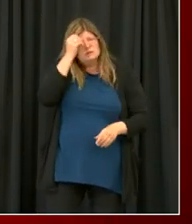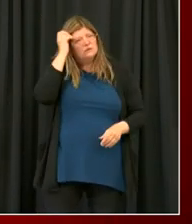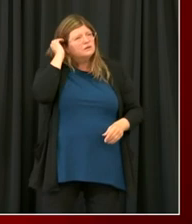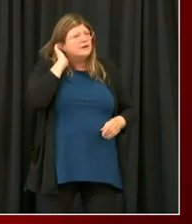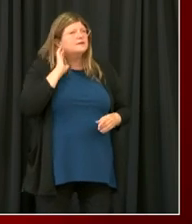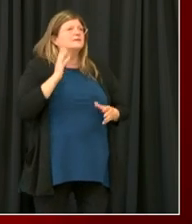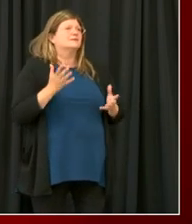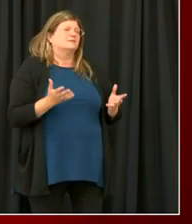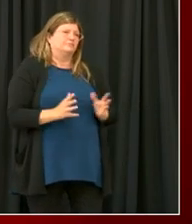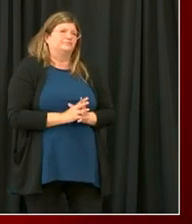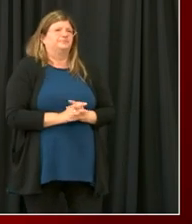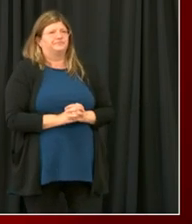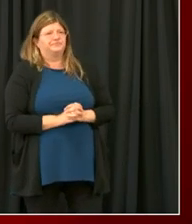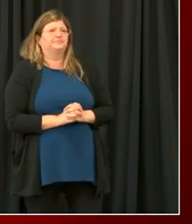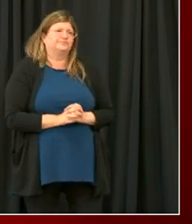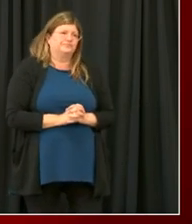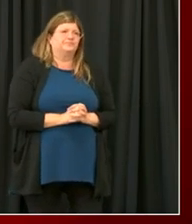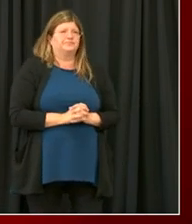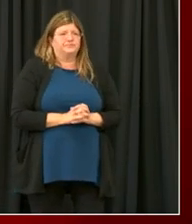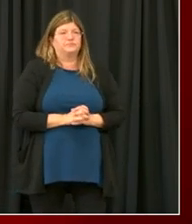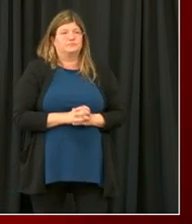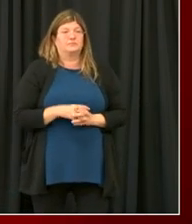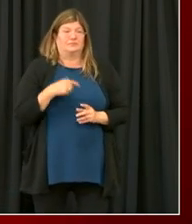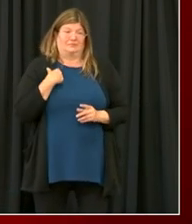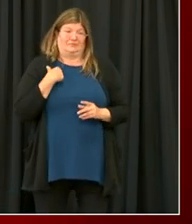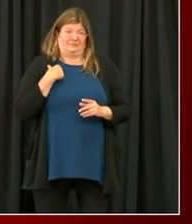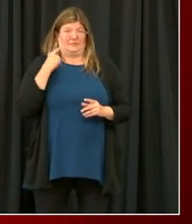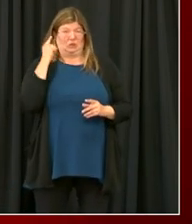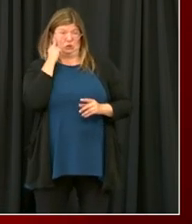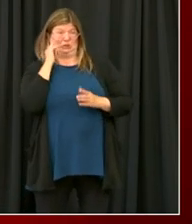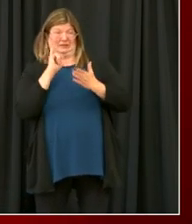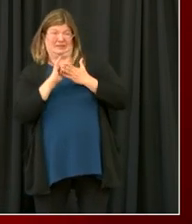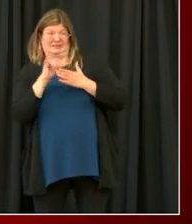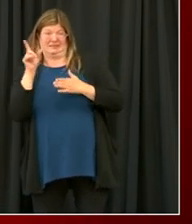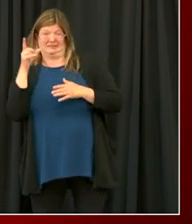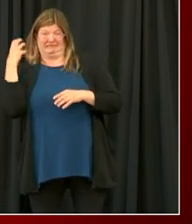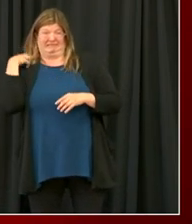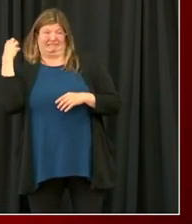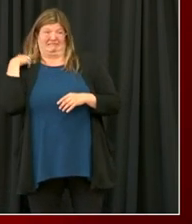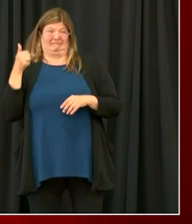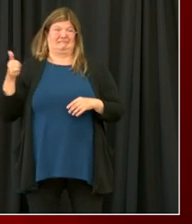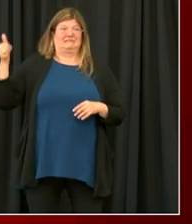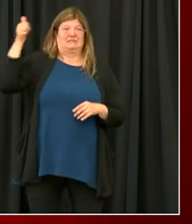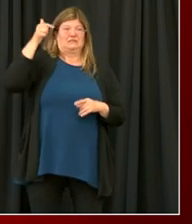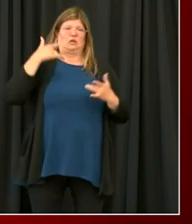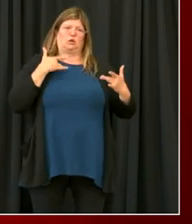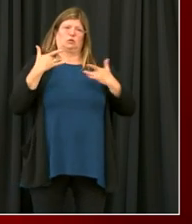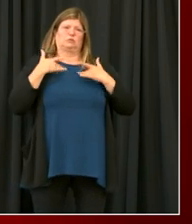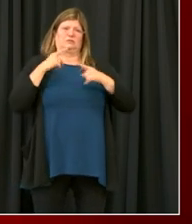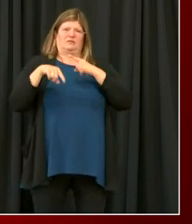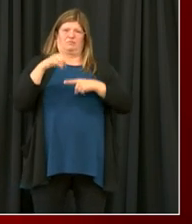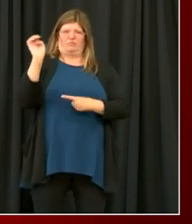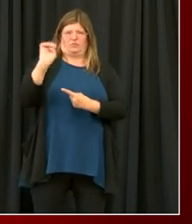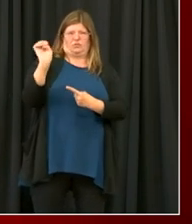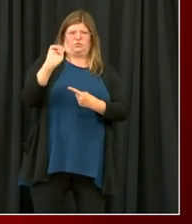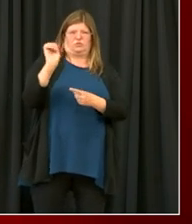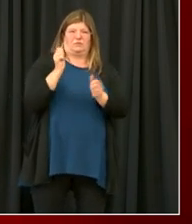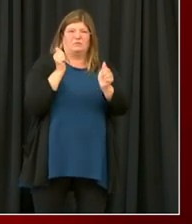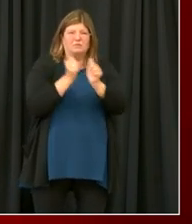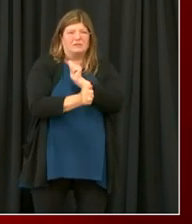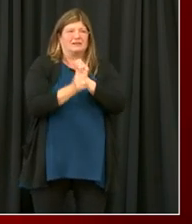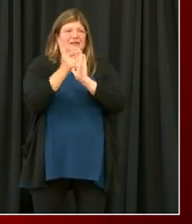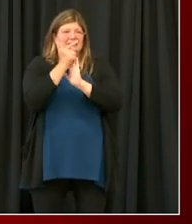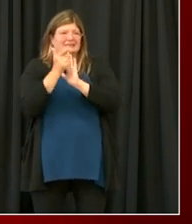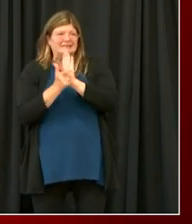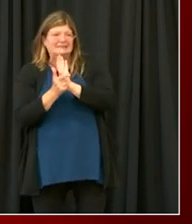think I heard the chief say that he was concerned about emergency legislation that he hadn't fully weighed in on and